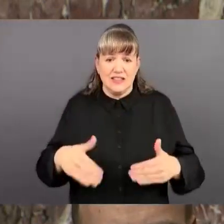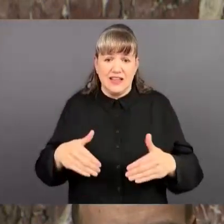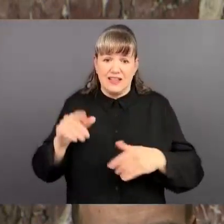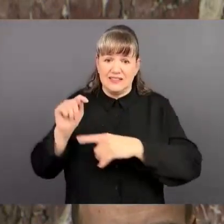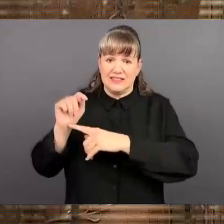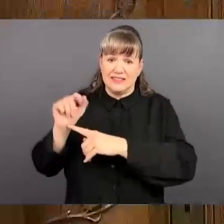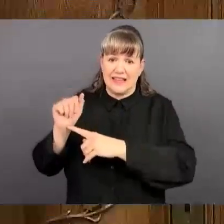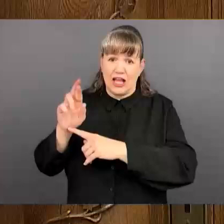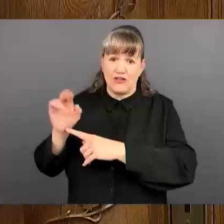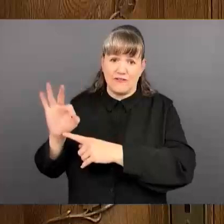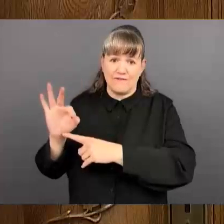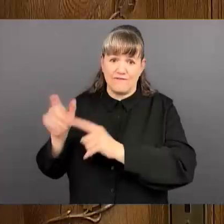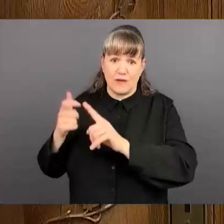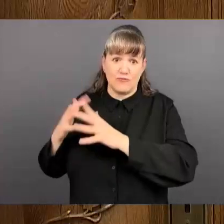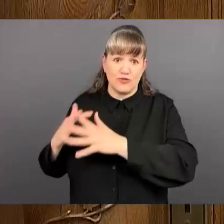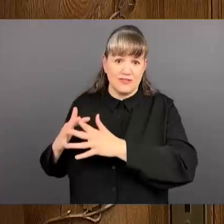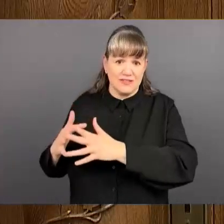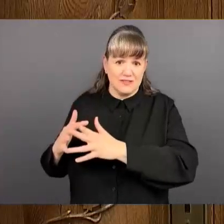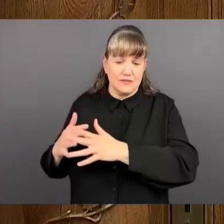Members,